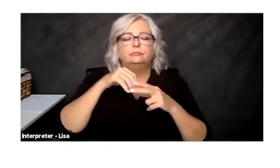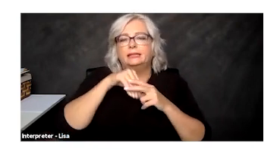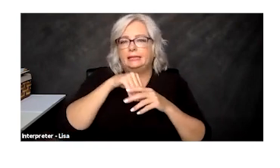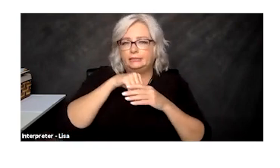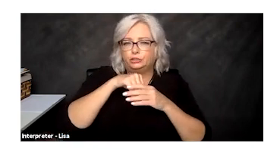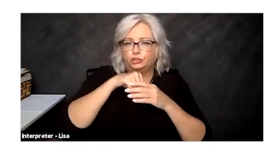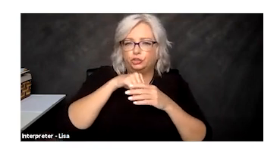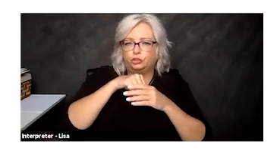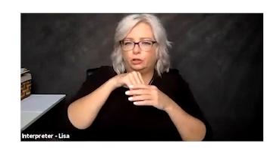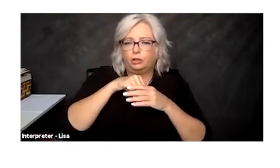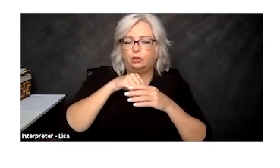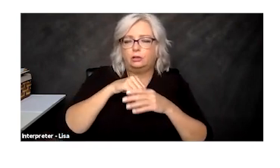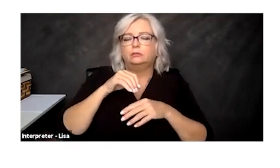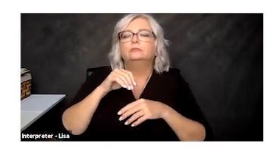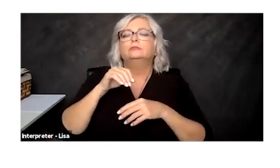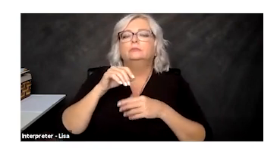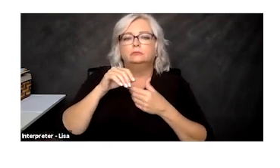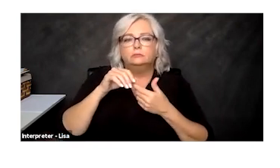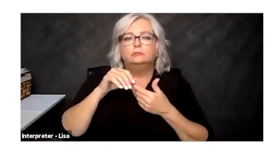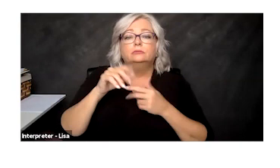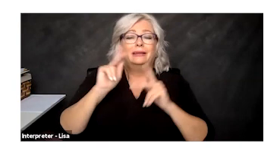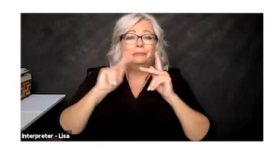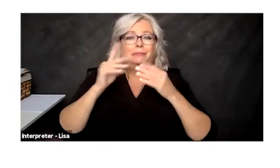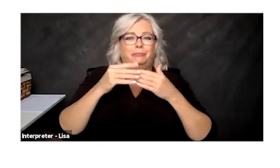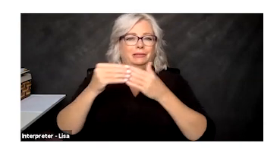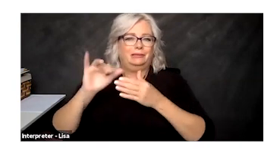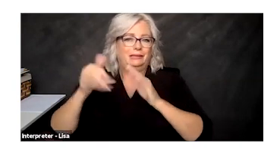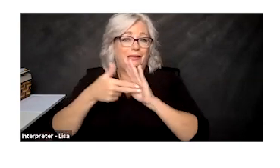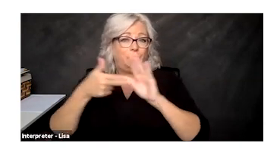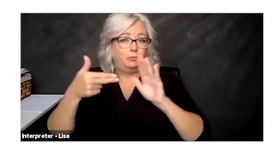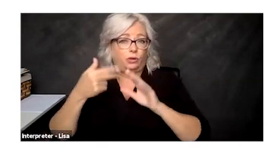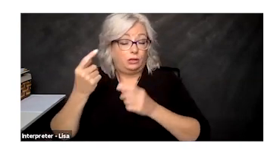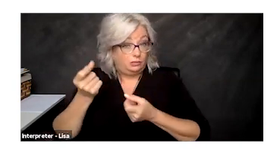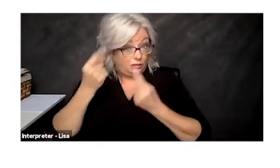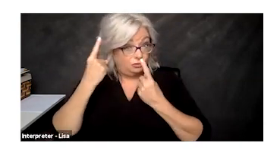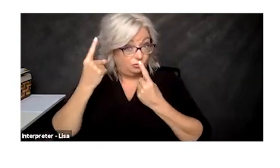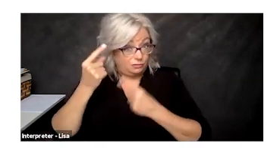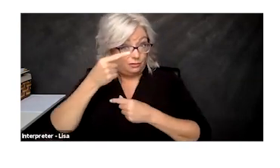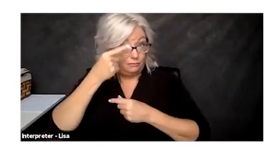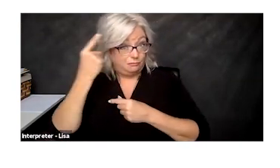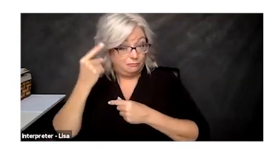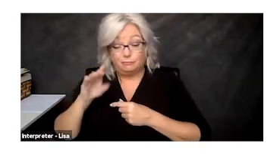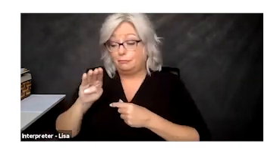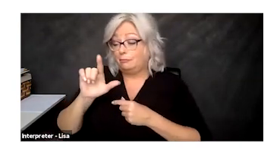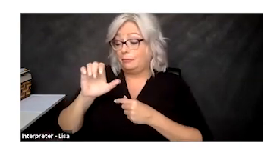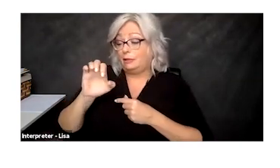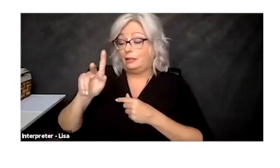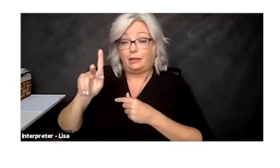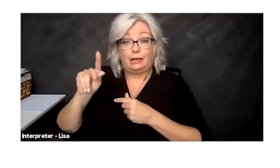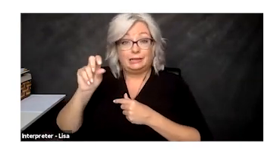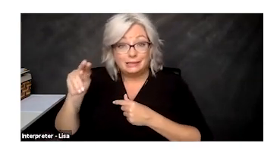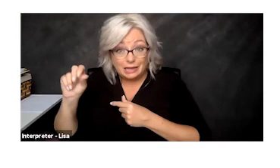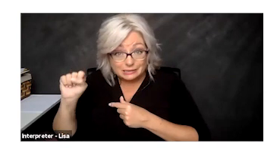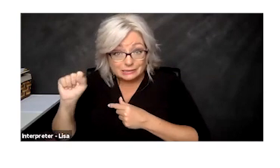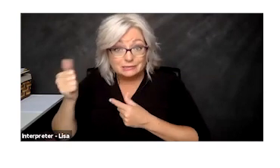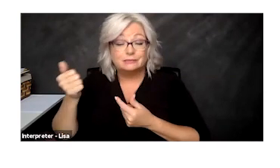undergoing to ensure that people leading the brand actually understand Blackness and equity and racism? The interpersonal, our